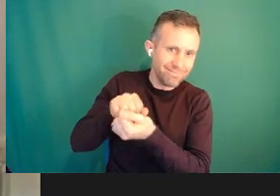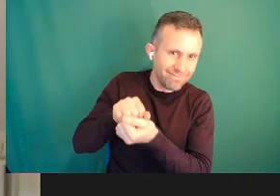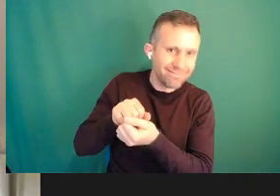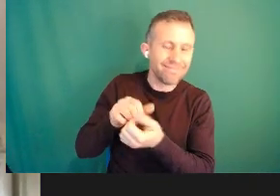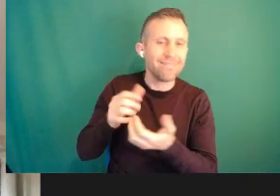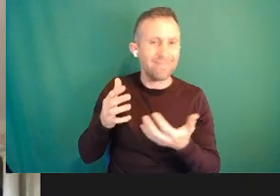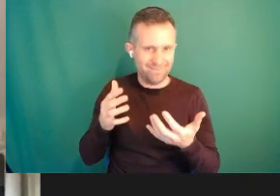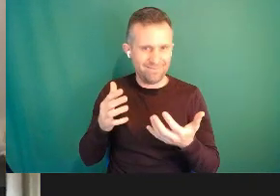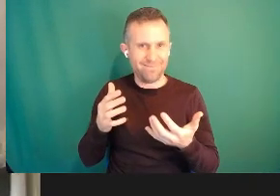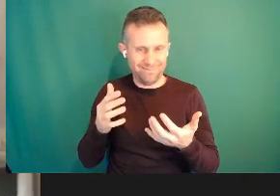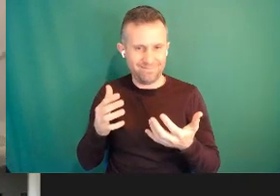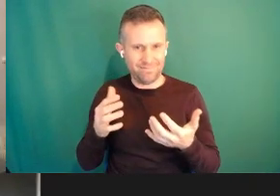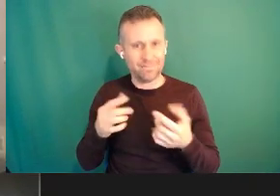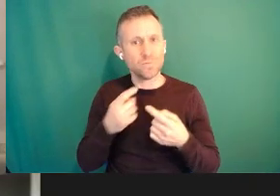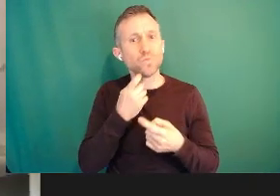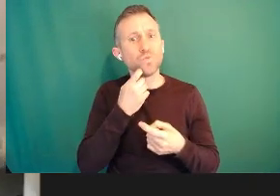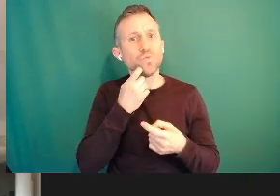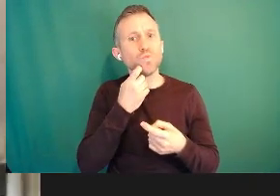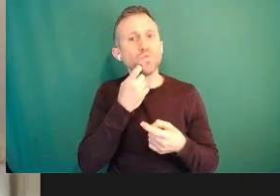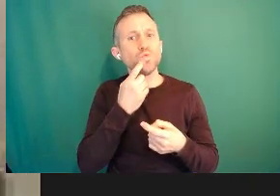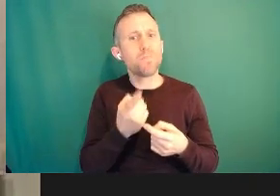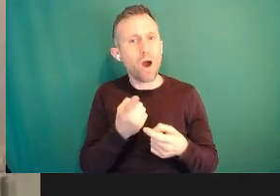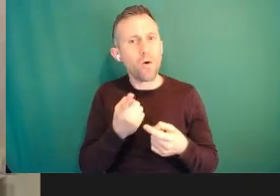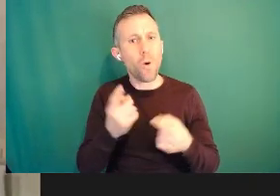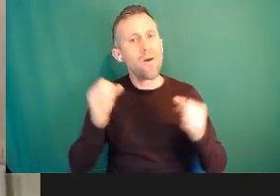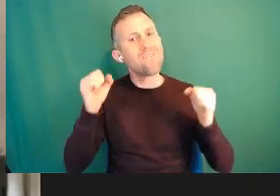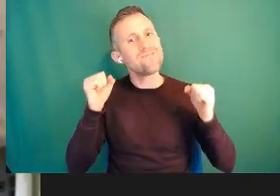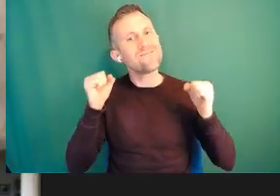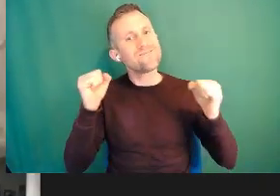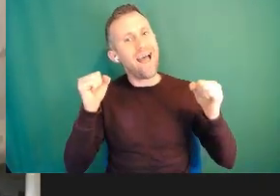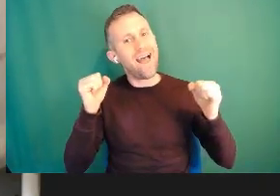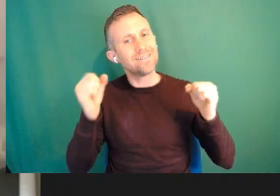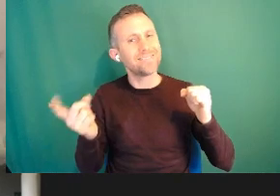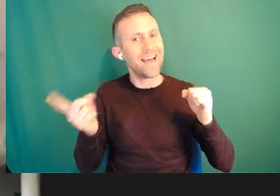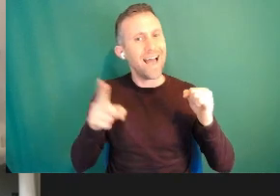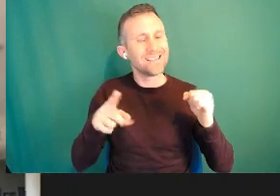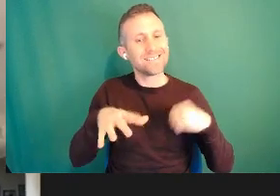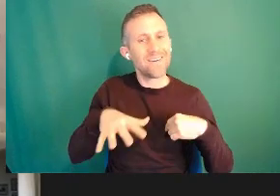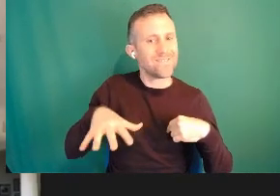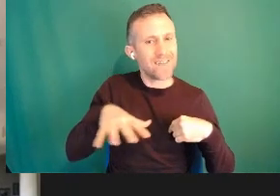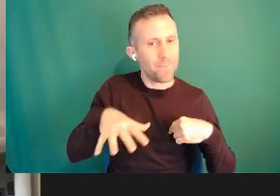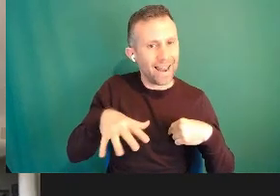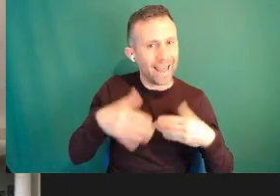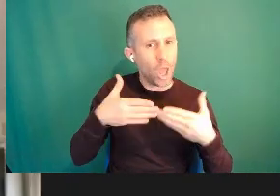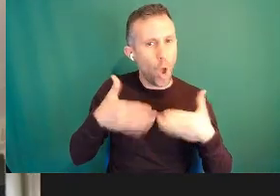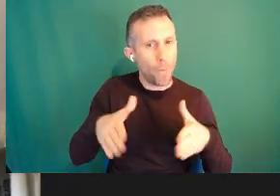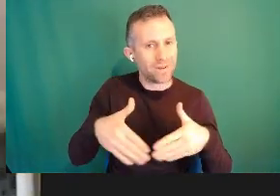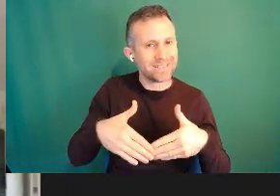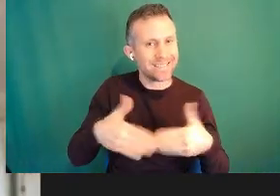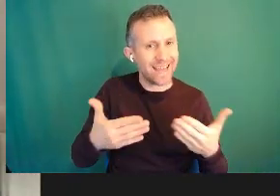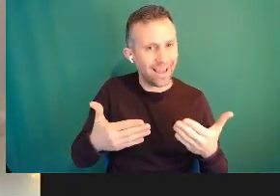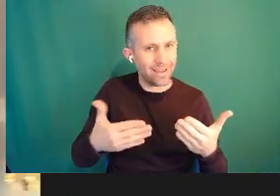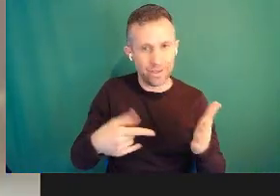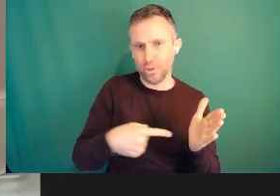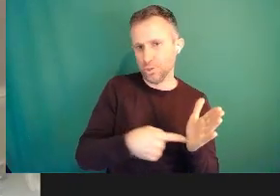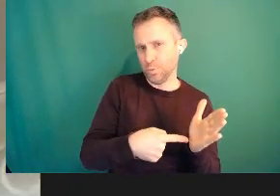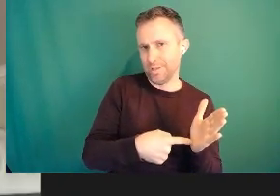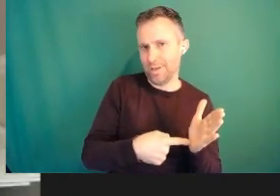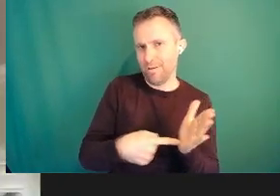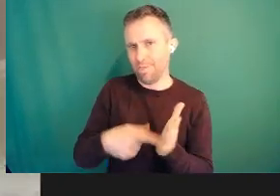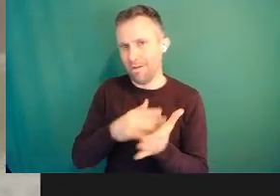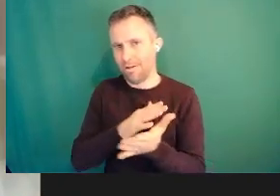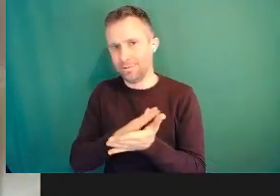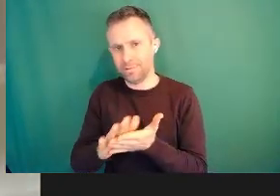family open days, which will be on Tuesday and Thursday this week, really celebrating ghosts and having activities for